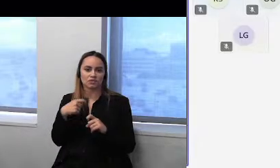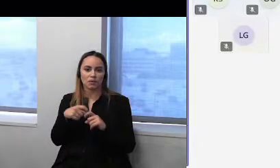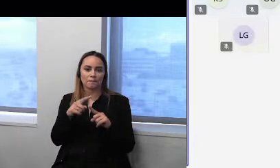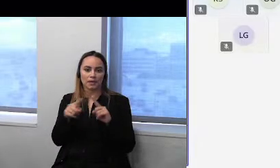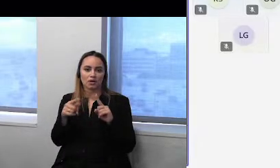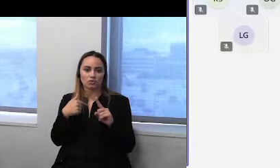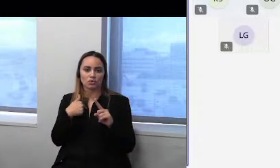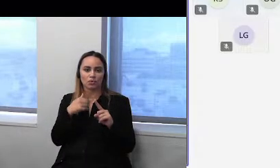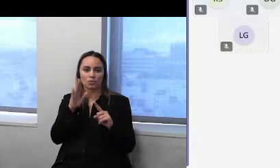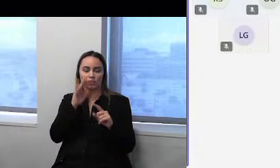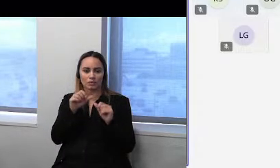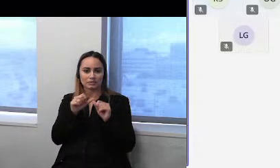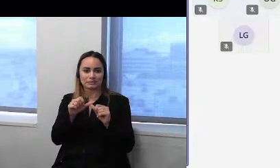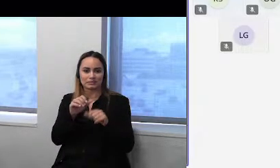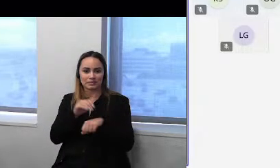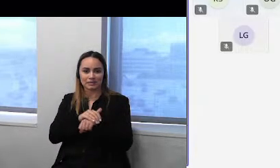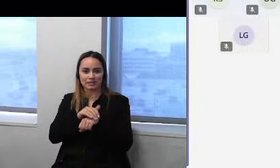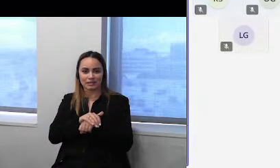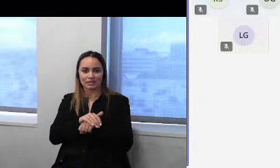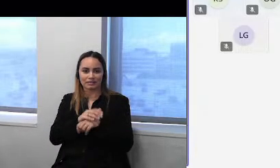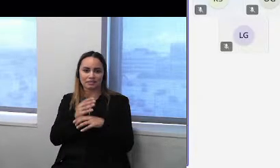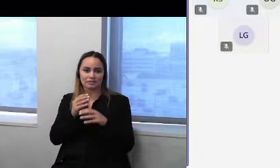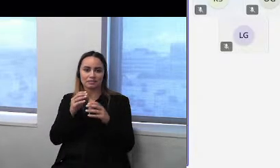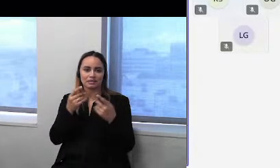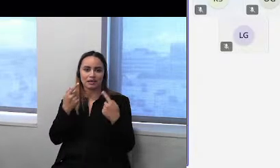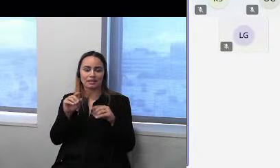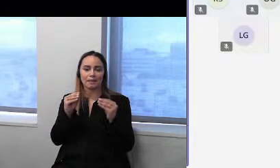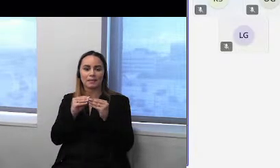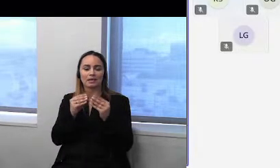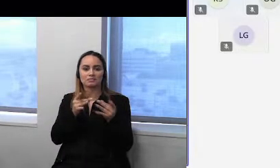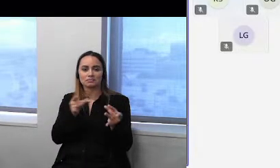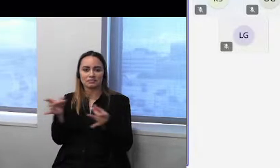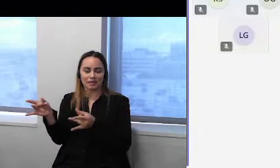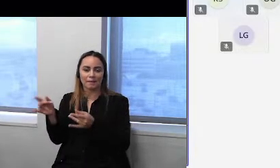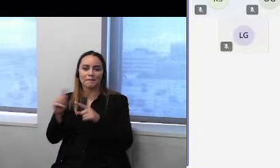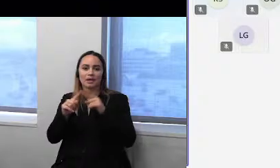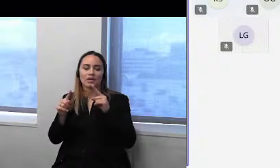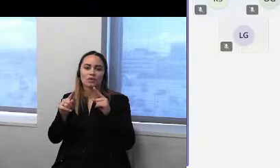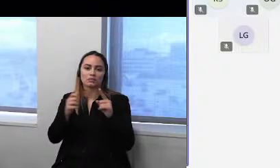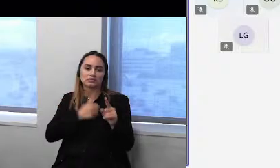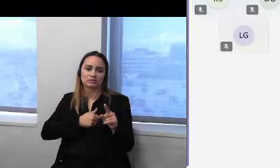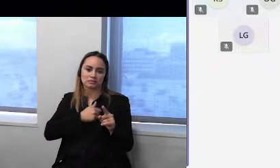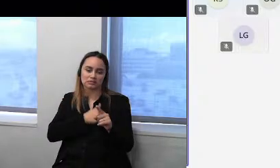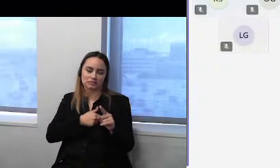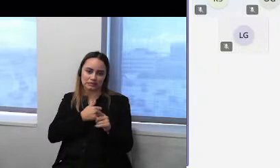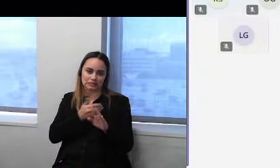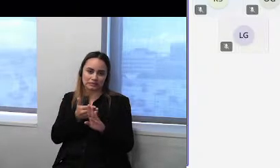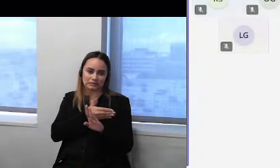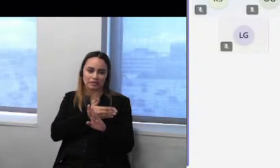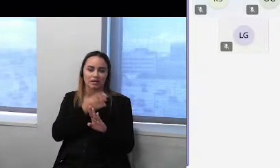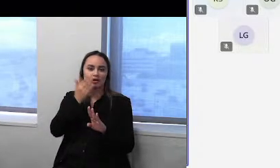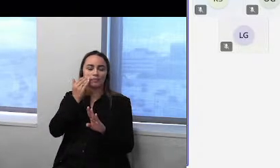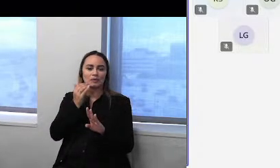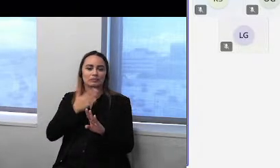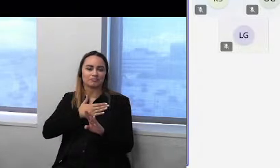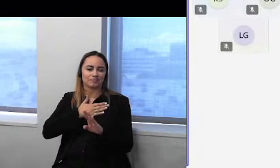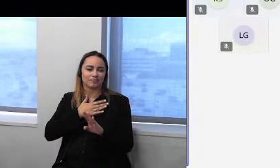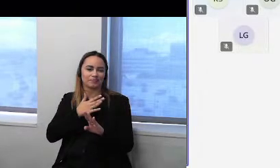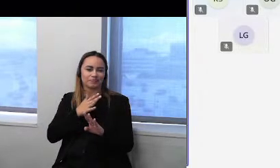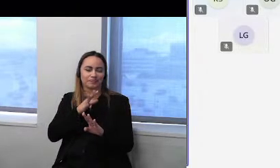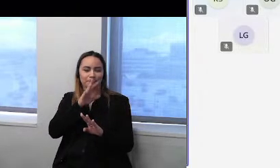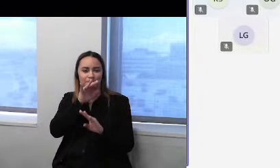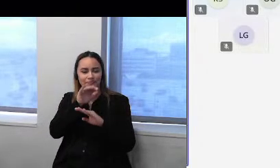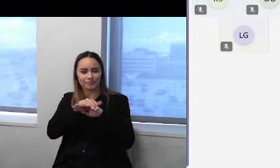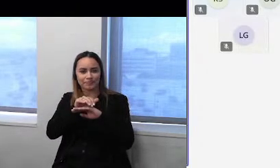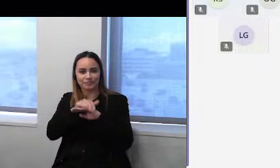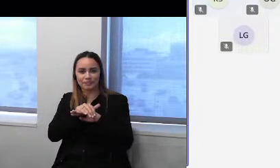English because it'll make things easier. But I apologize ahead of time for my broken English. No, okay? no apologies necessary. Si tienes